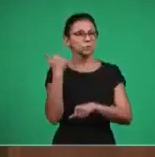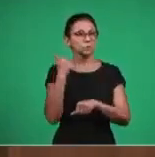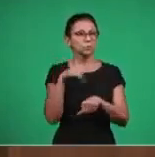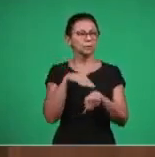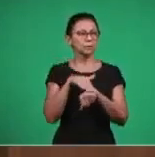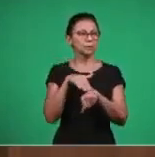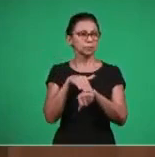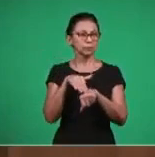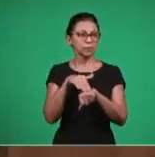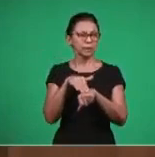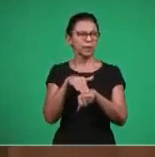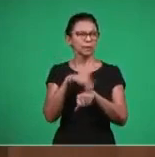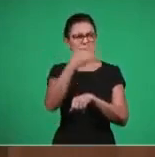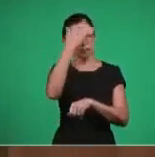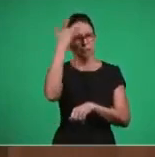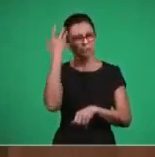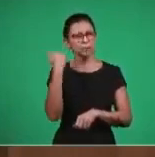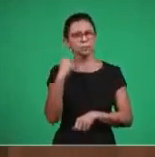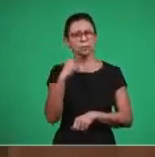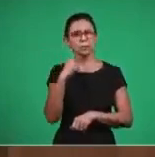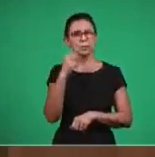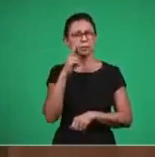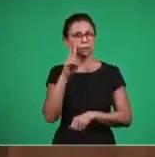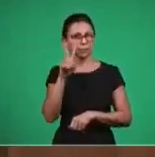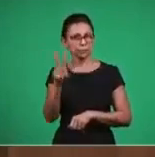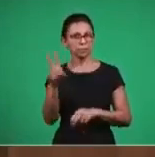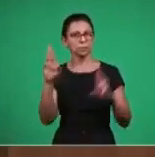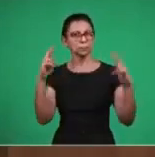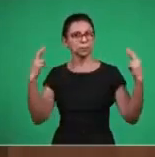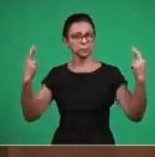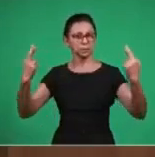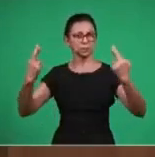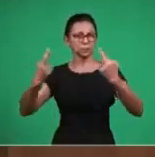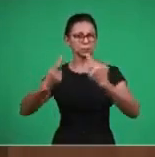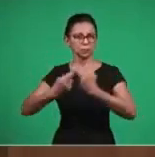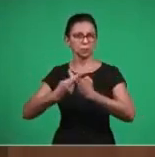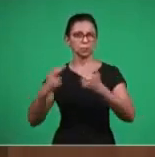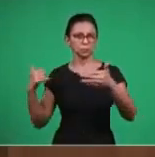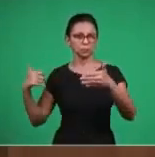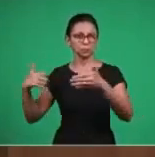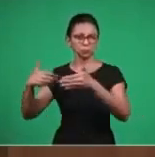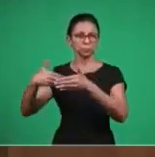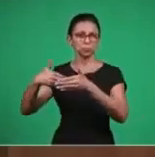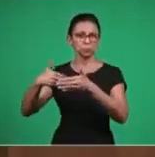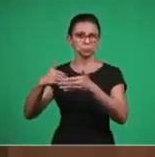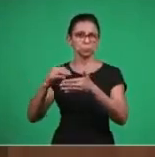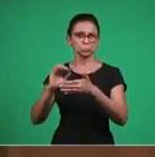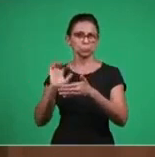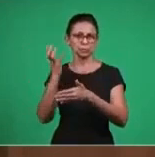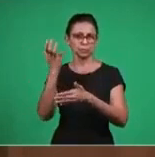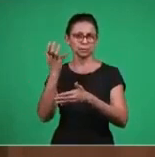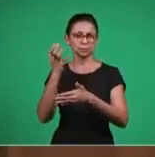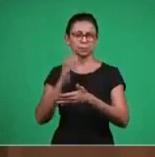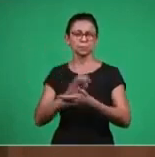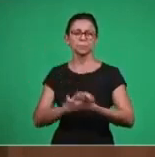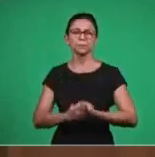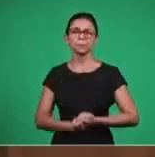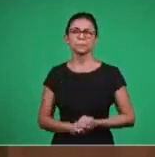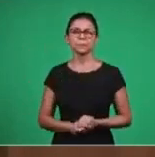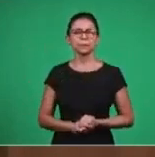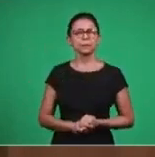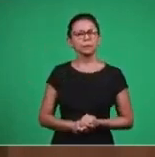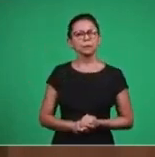people, the ones who have watched the meetings, they have watched the latest